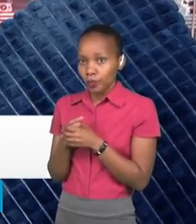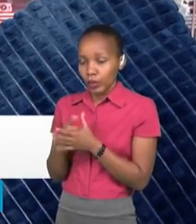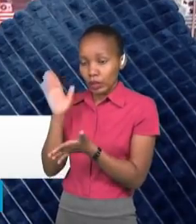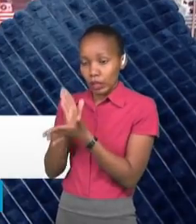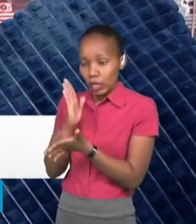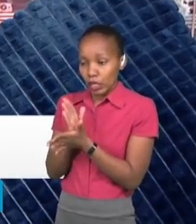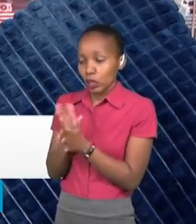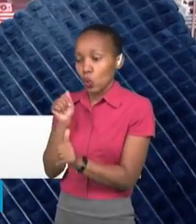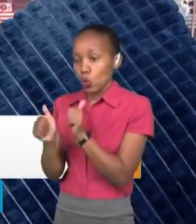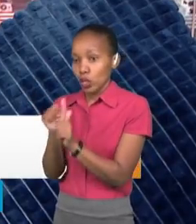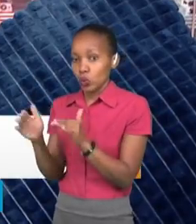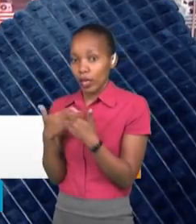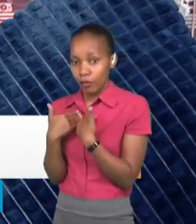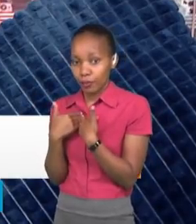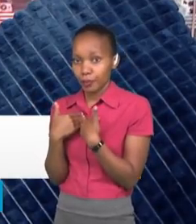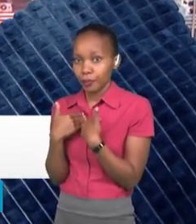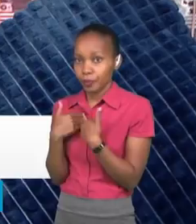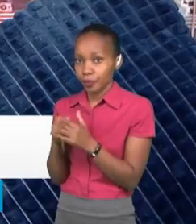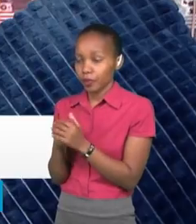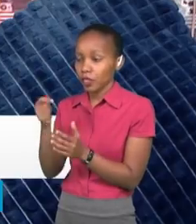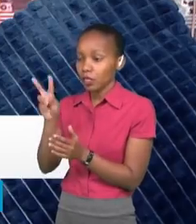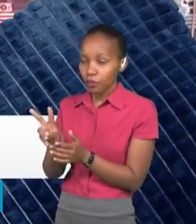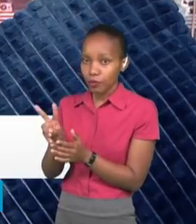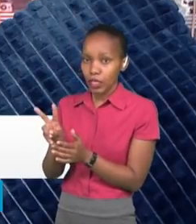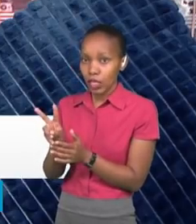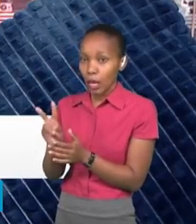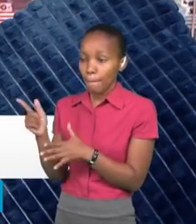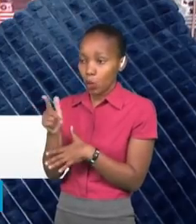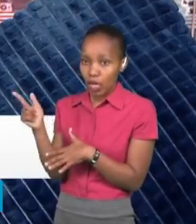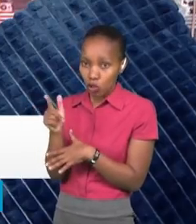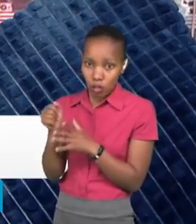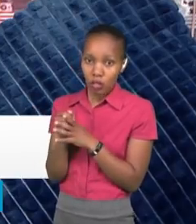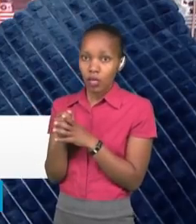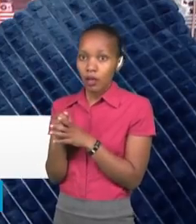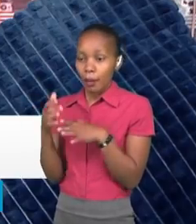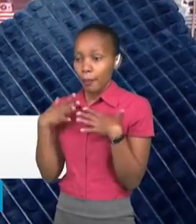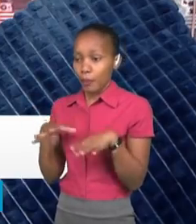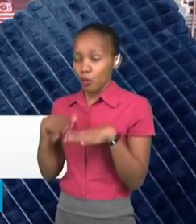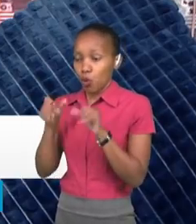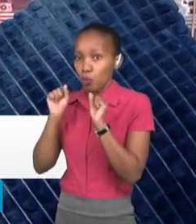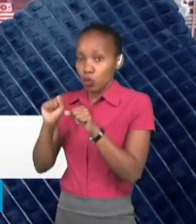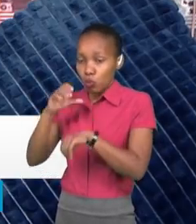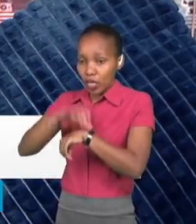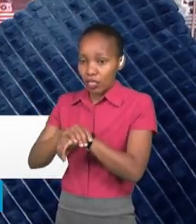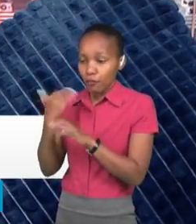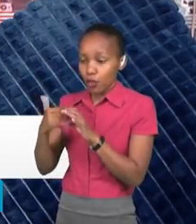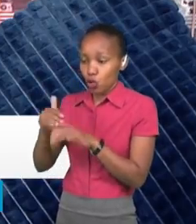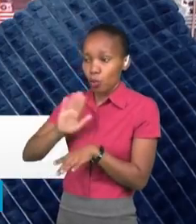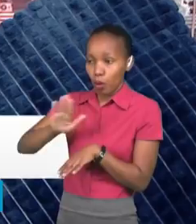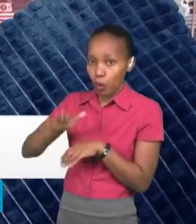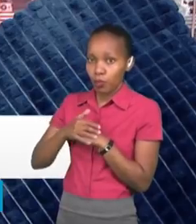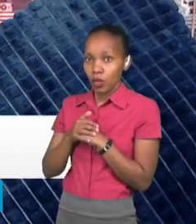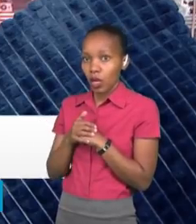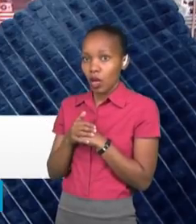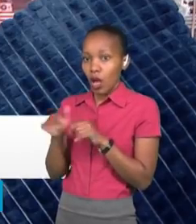reality that you will have TV production with us. People can get your clips, and